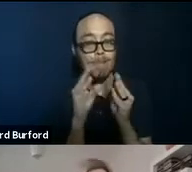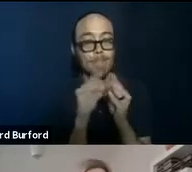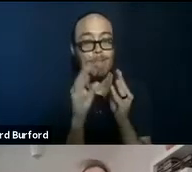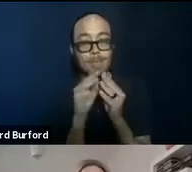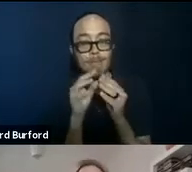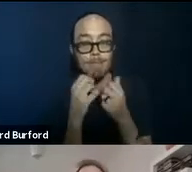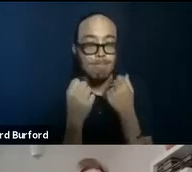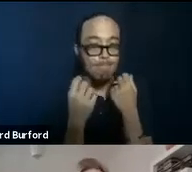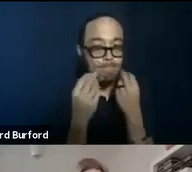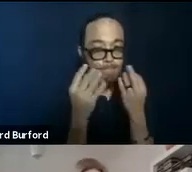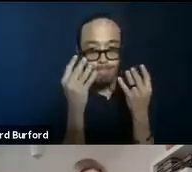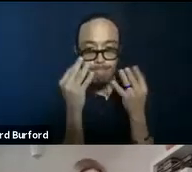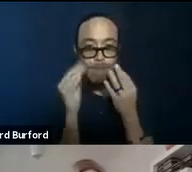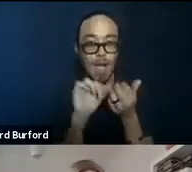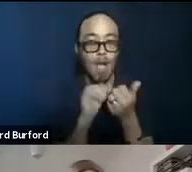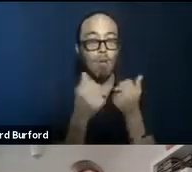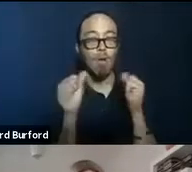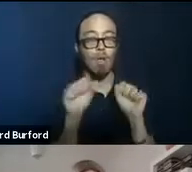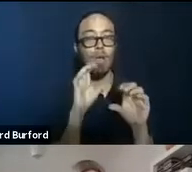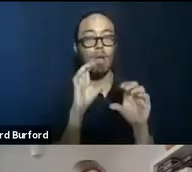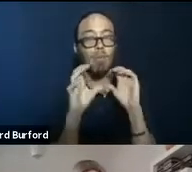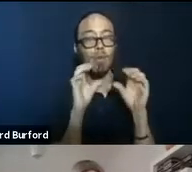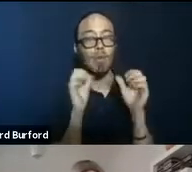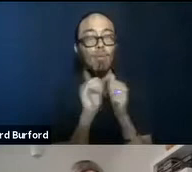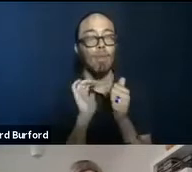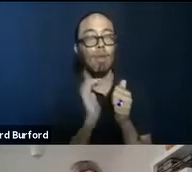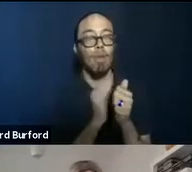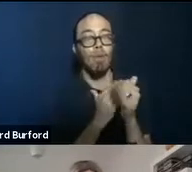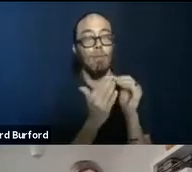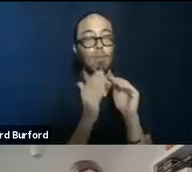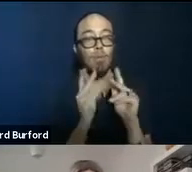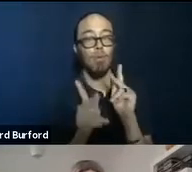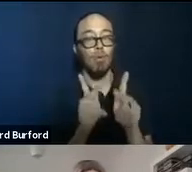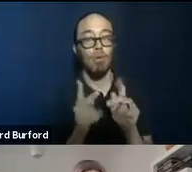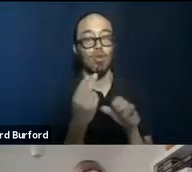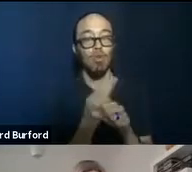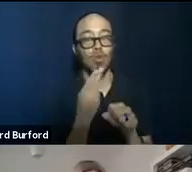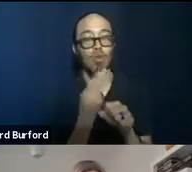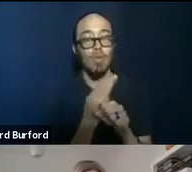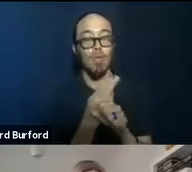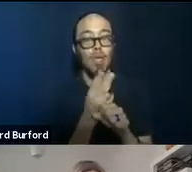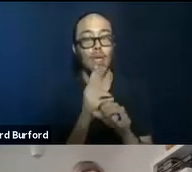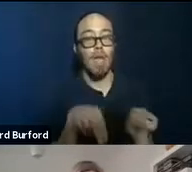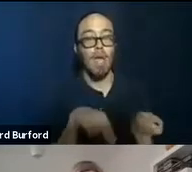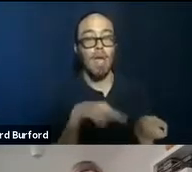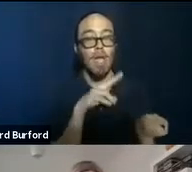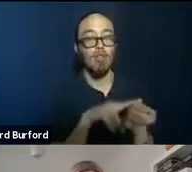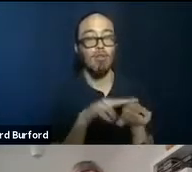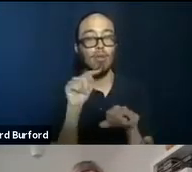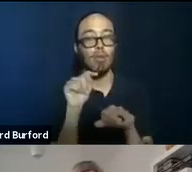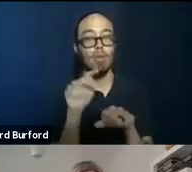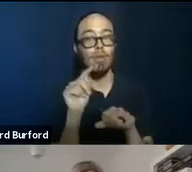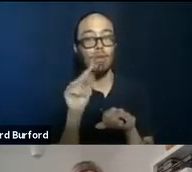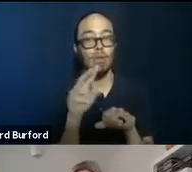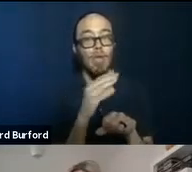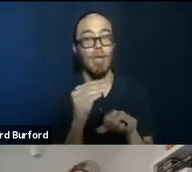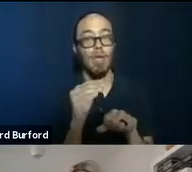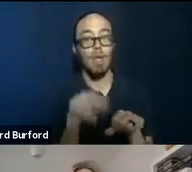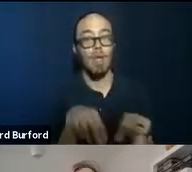way that we can communicate to our people using the national television and the national